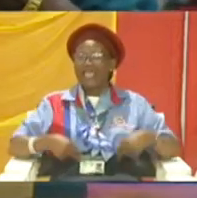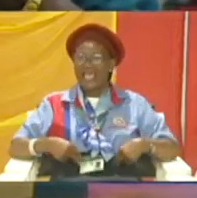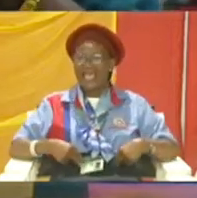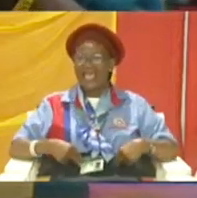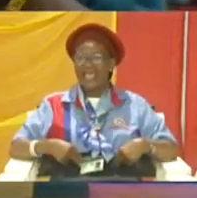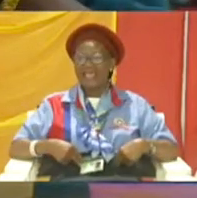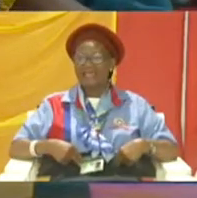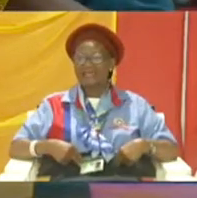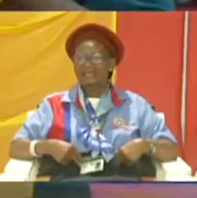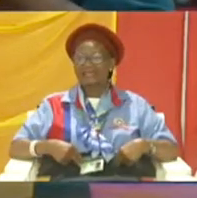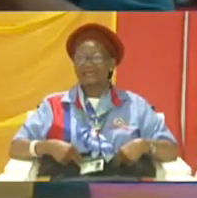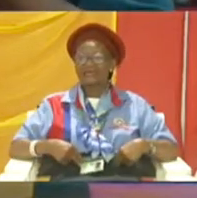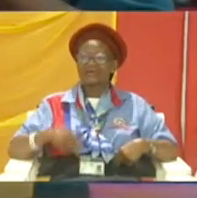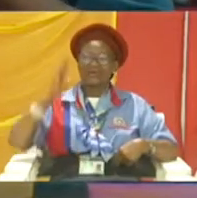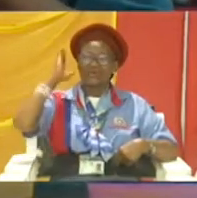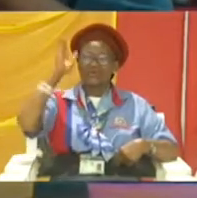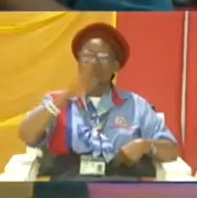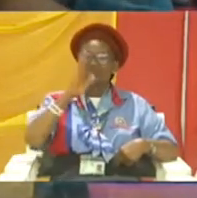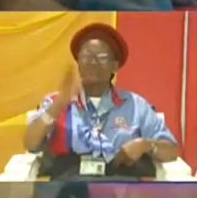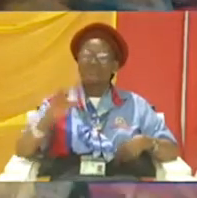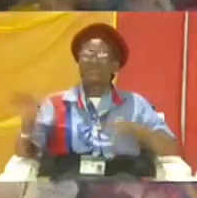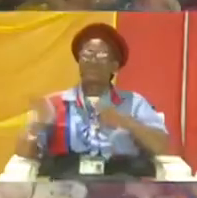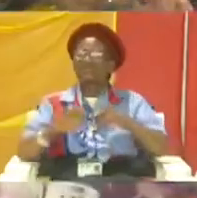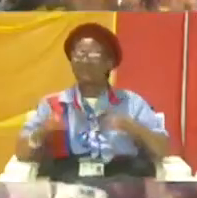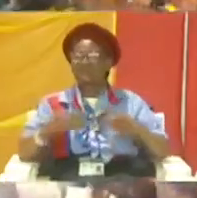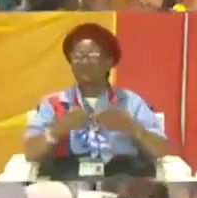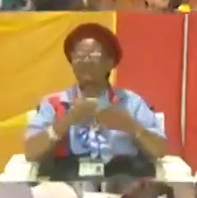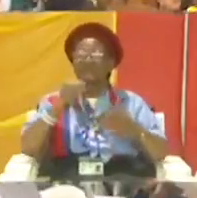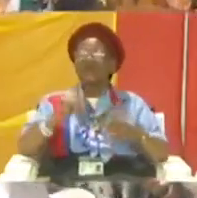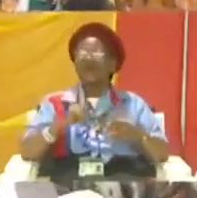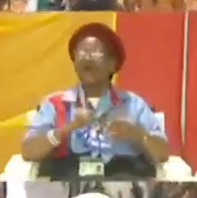health, shall be done before I leave this